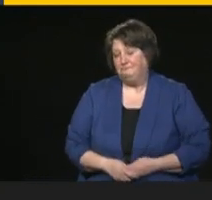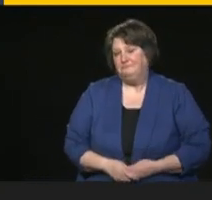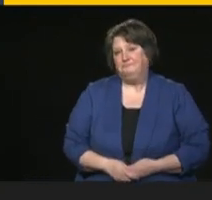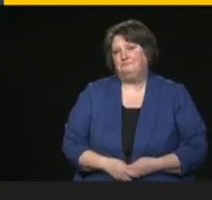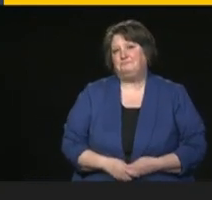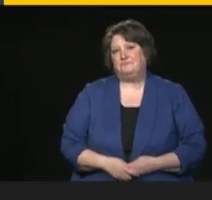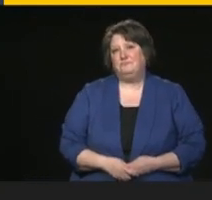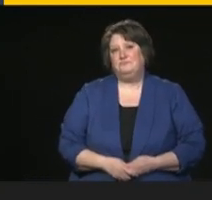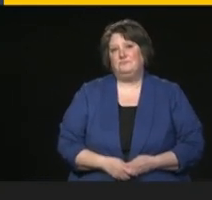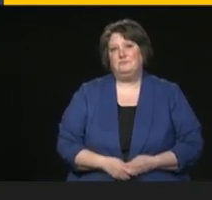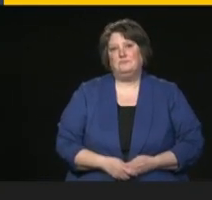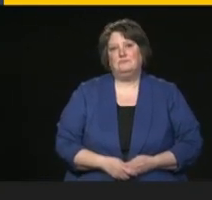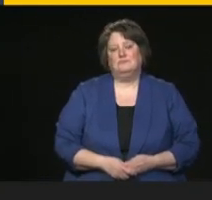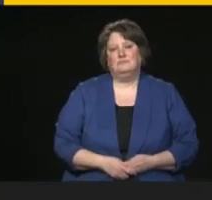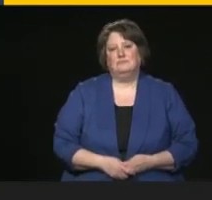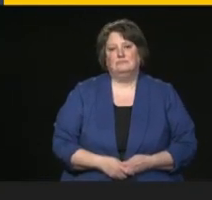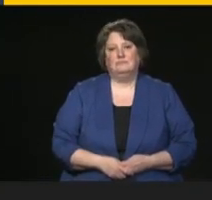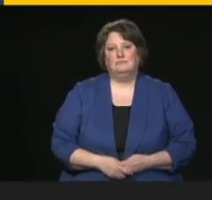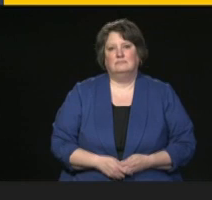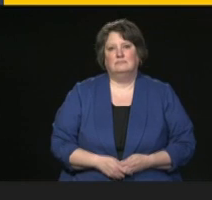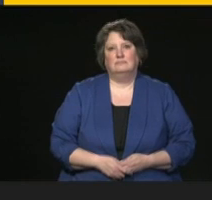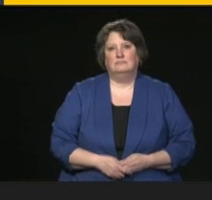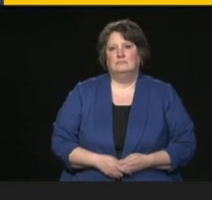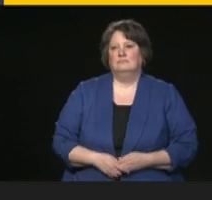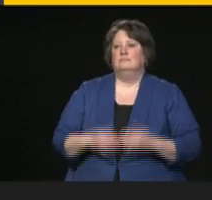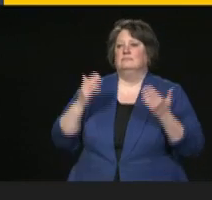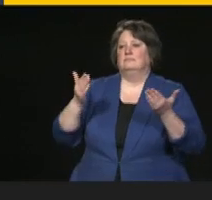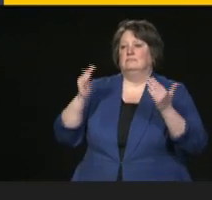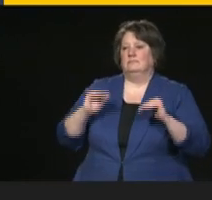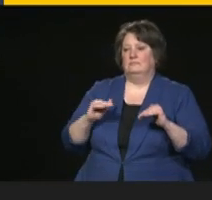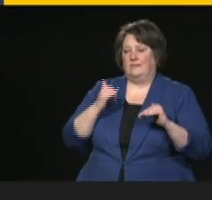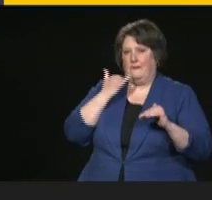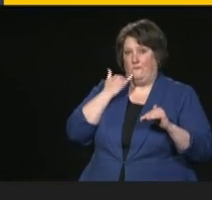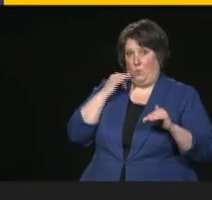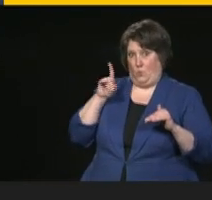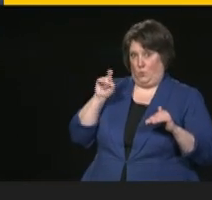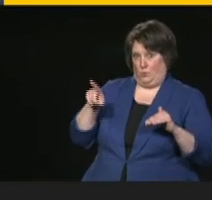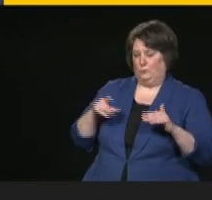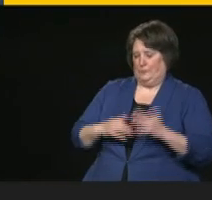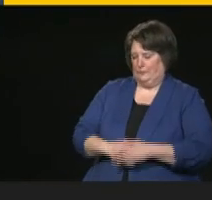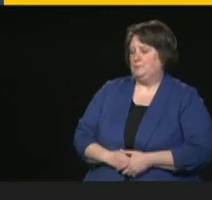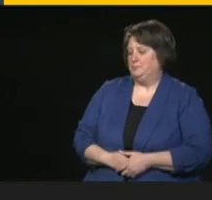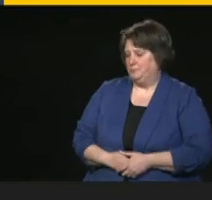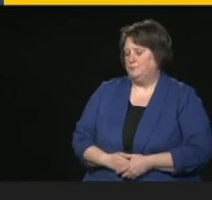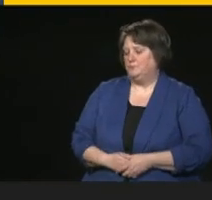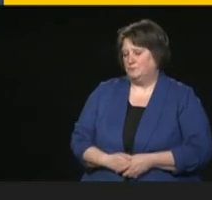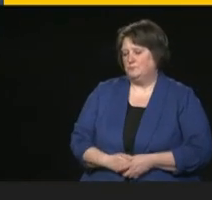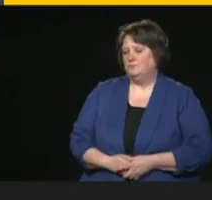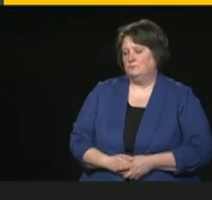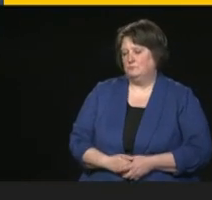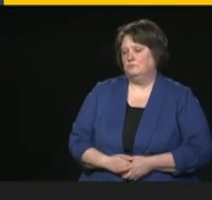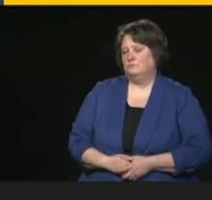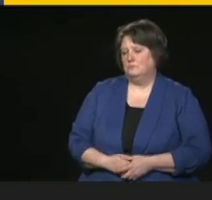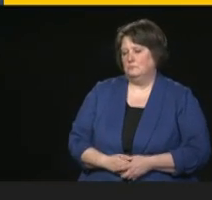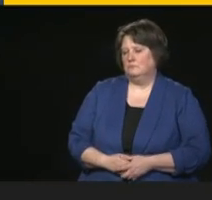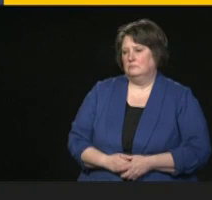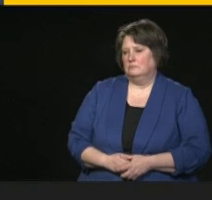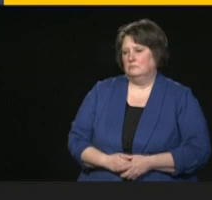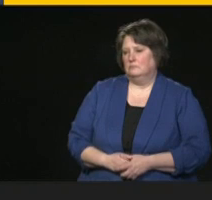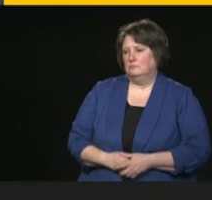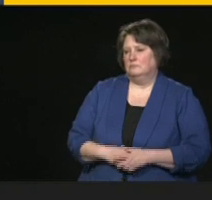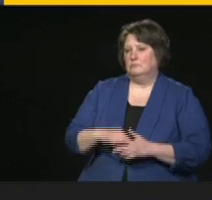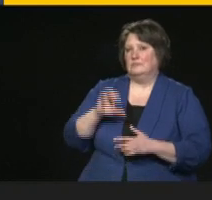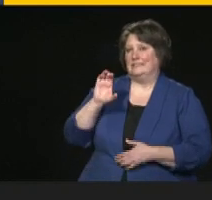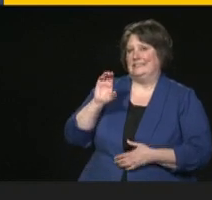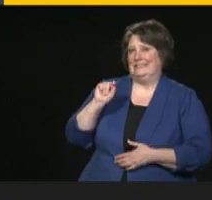Thank you. Merci. Our next question, notre prochaine question, is from Molly Thomas with CTV National News. Please go ahead. A